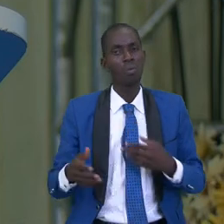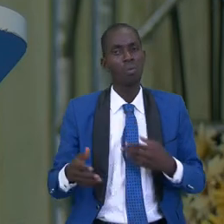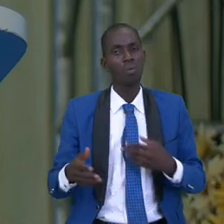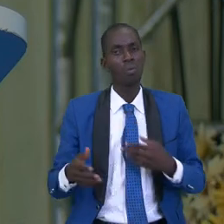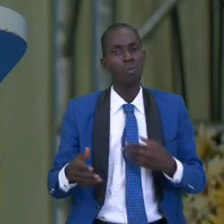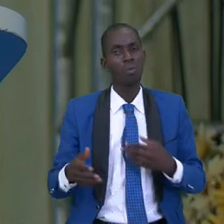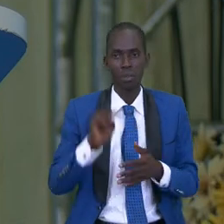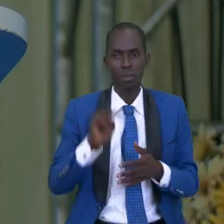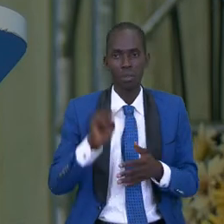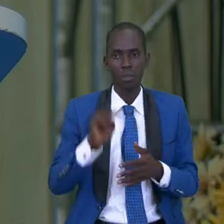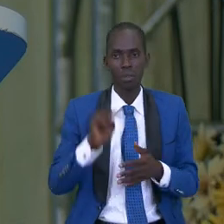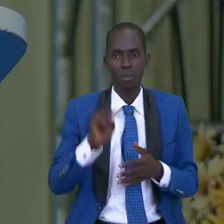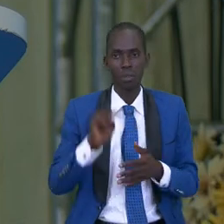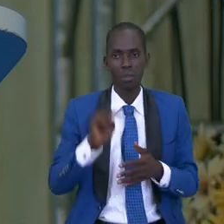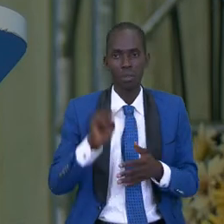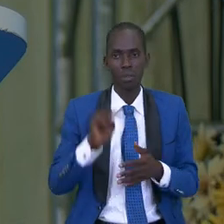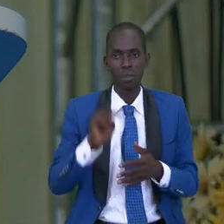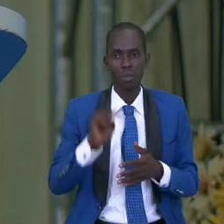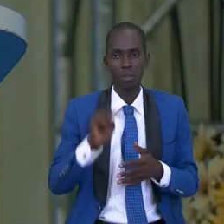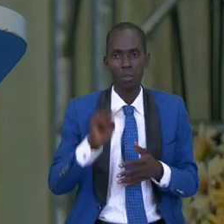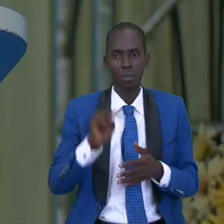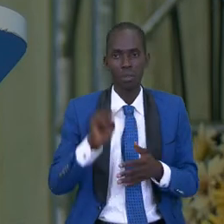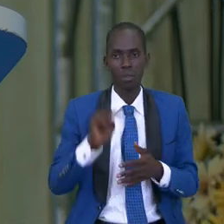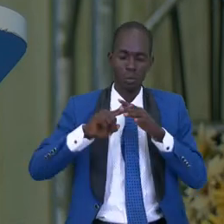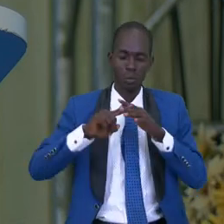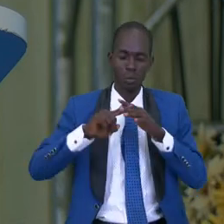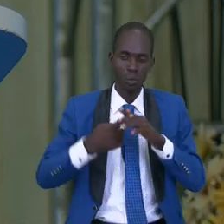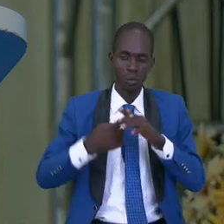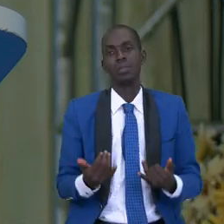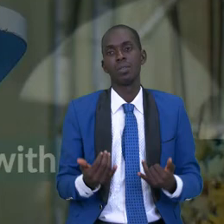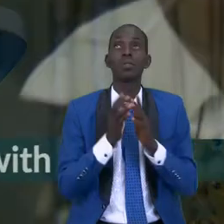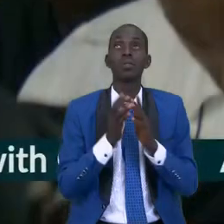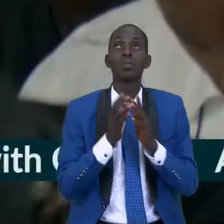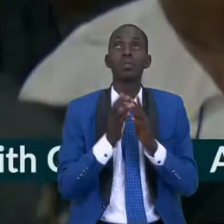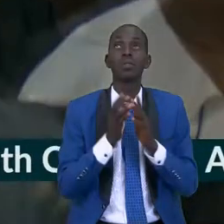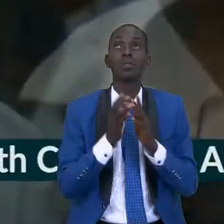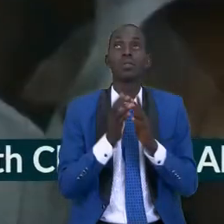all the converts are well attended to.